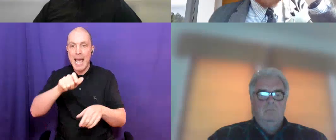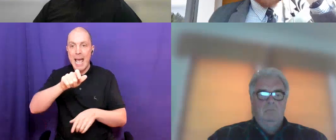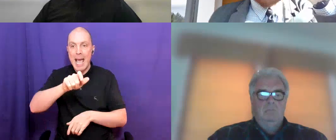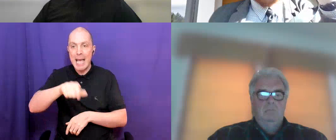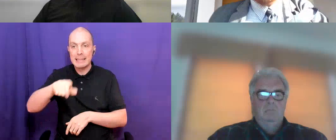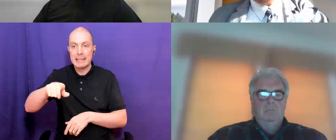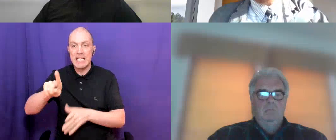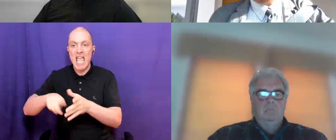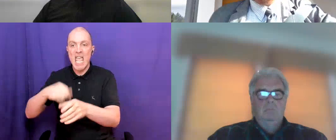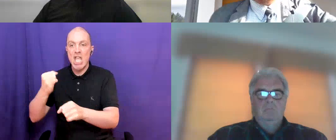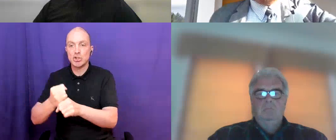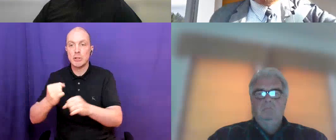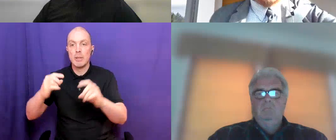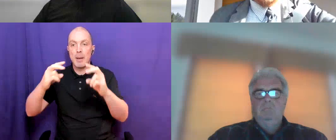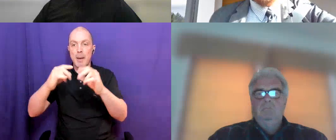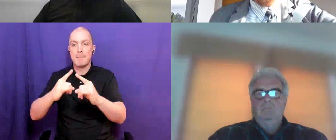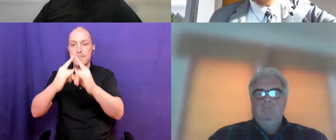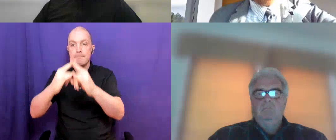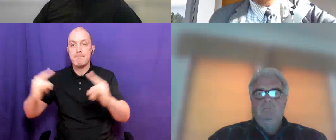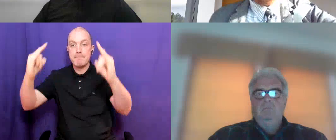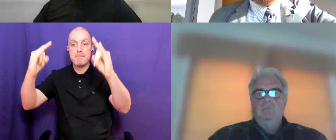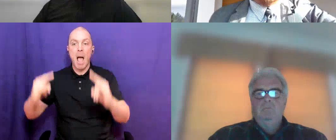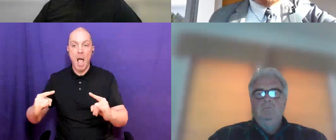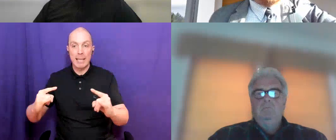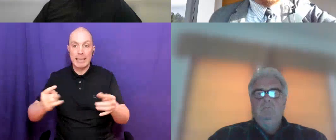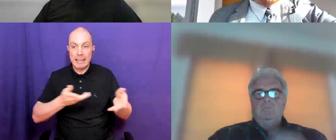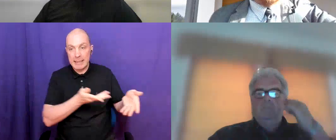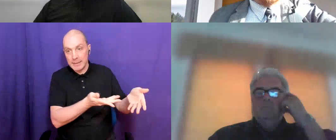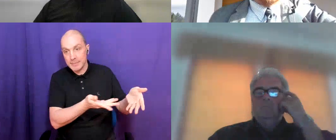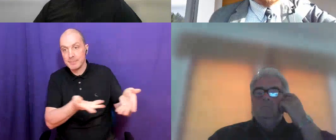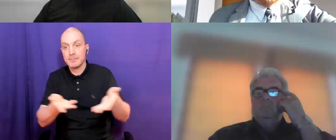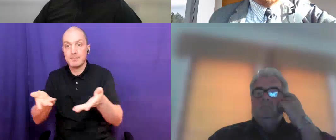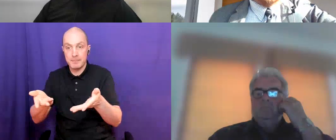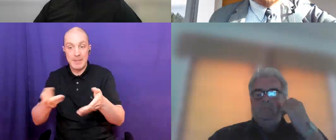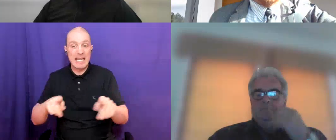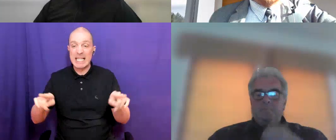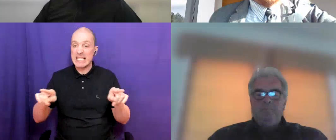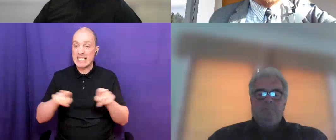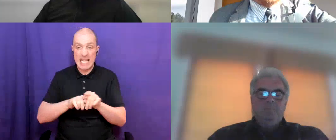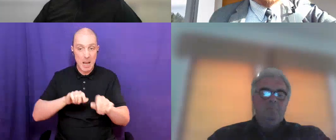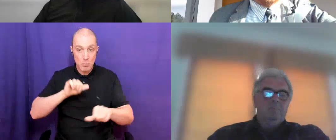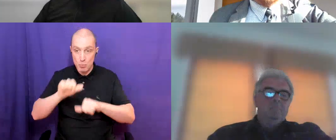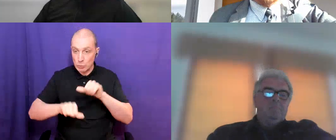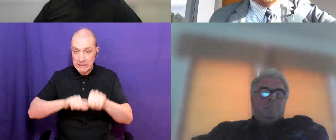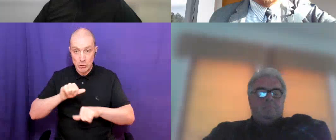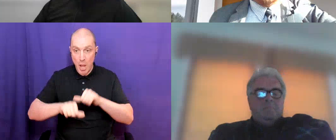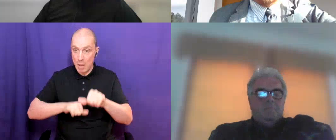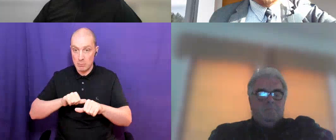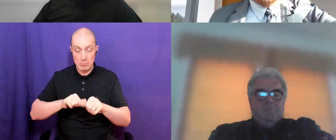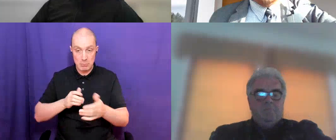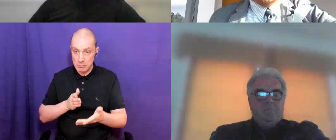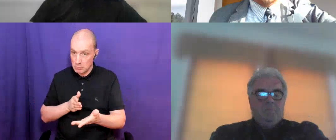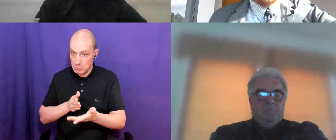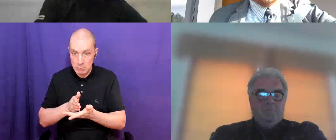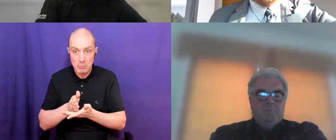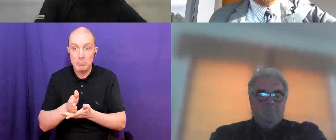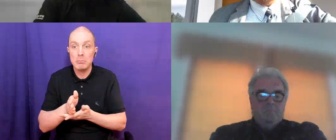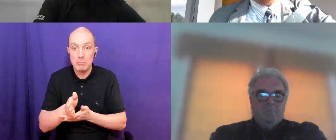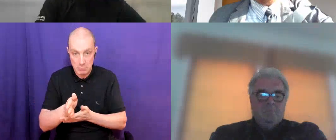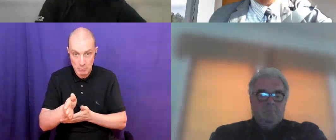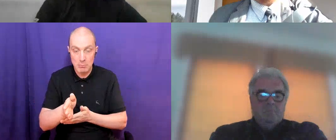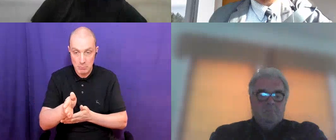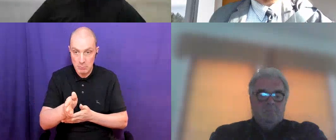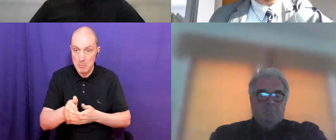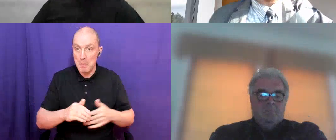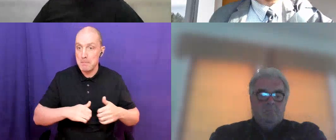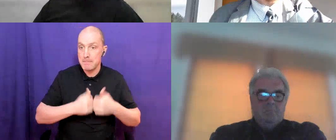is the same process for each of the wards until all wards have been declared in both the morning session and then with the mirror of that in